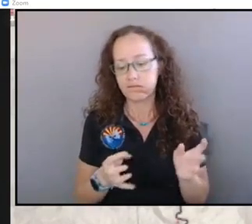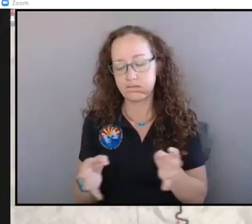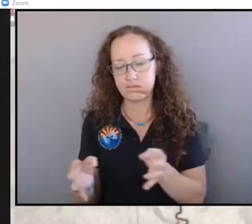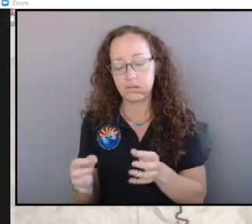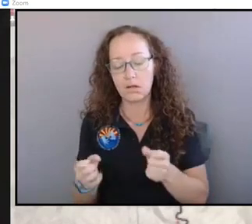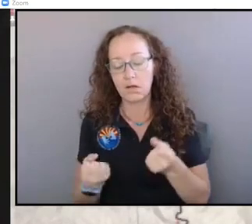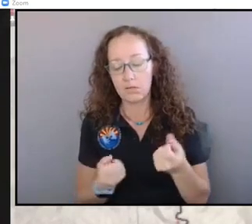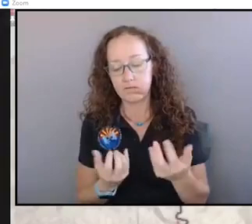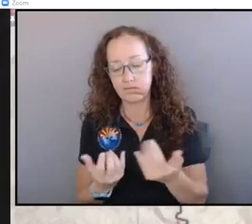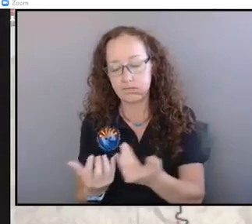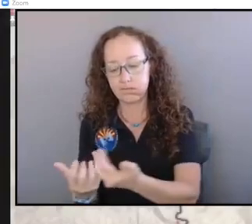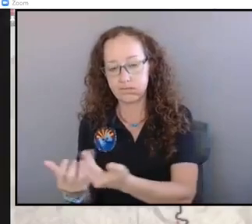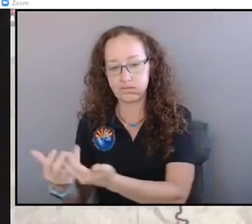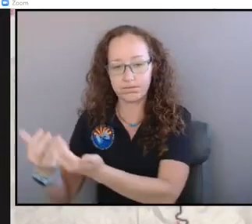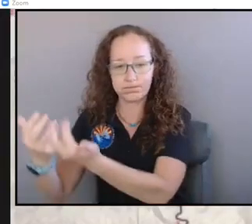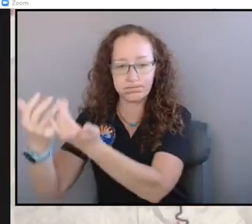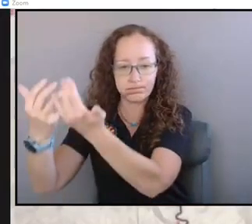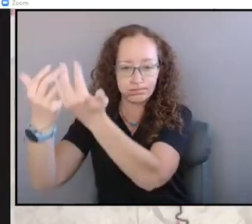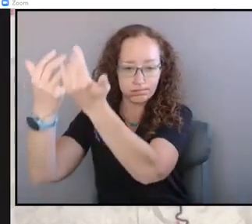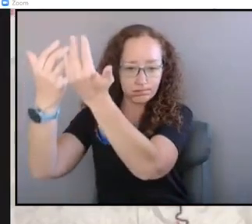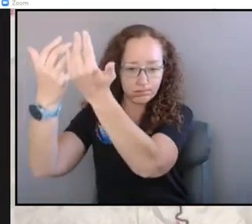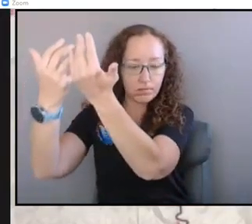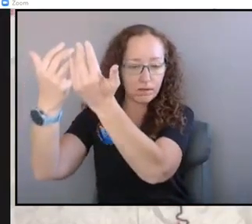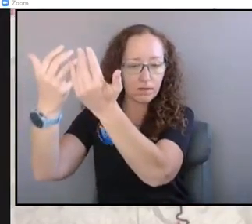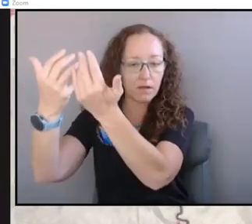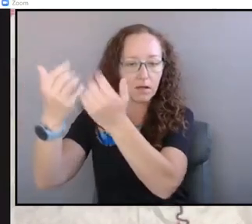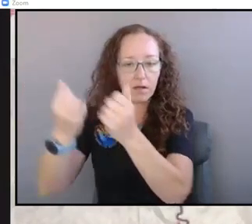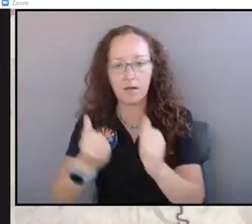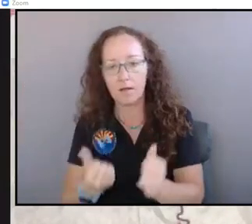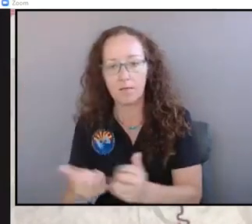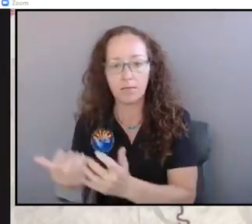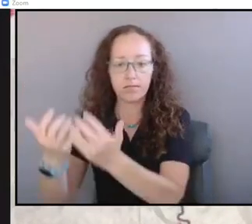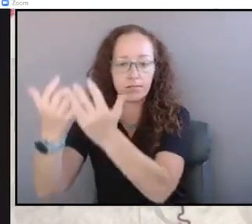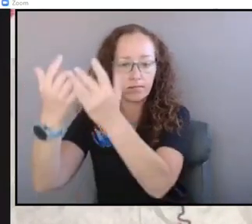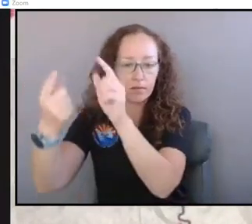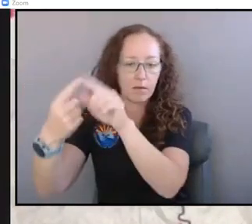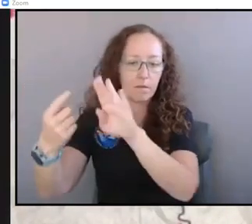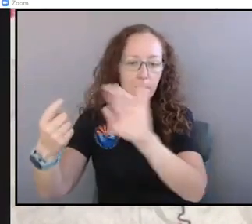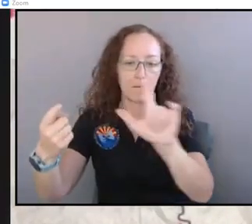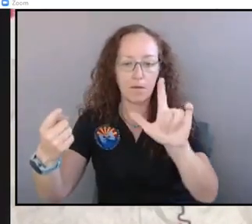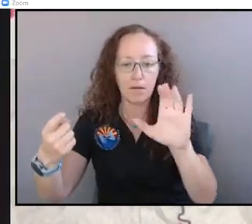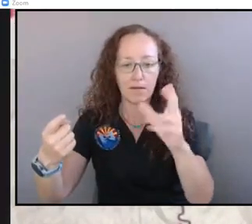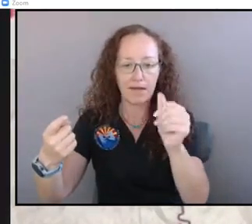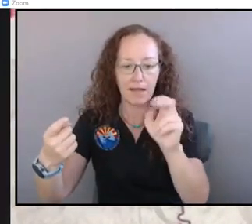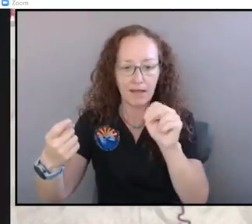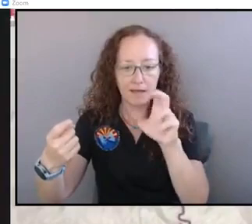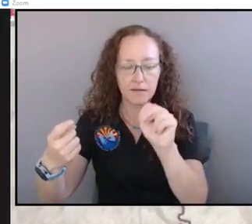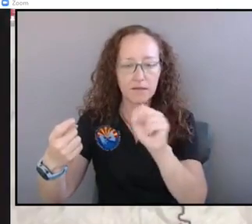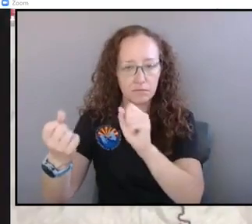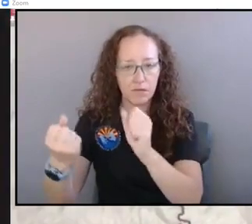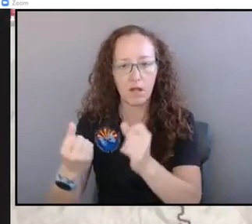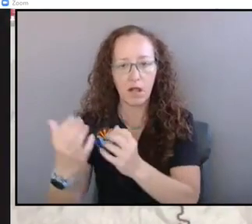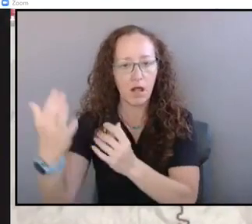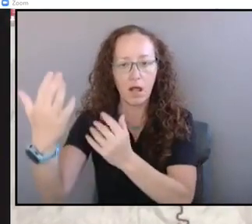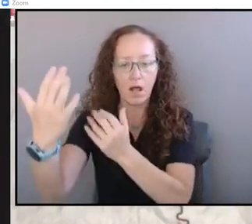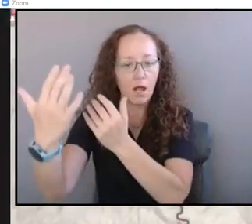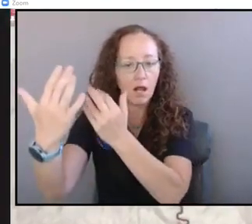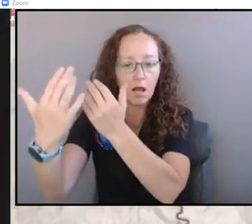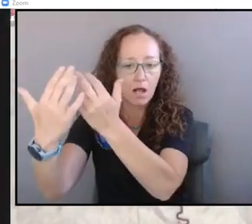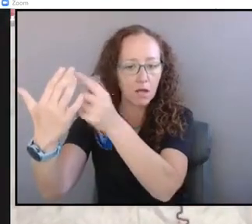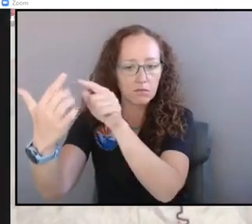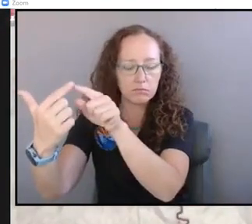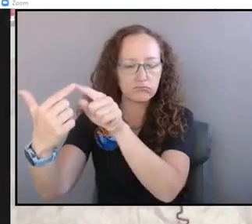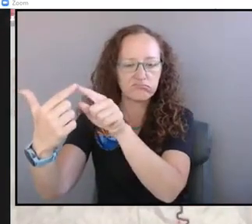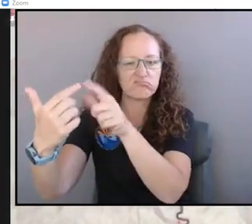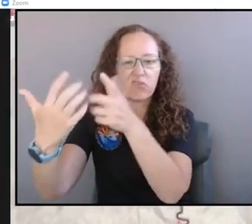growing together and then pushing all the way up into the Bull Canyon area until it runs into the existing